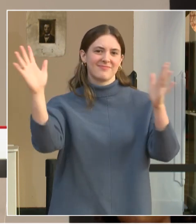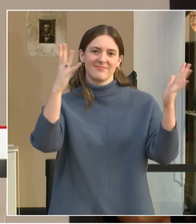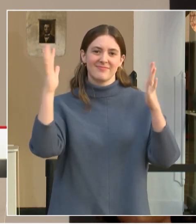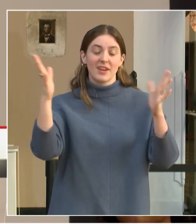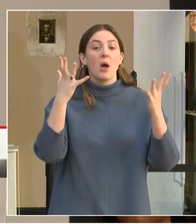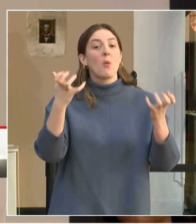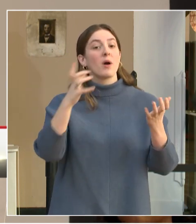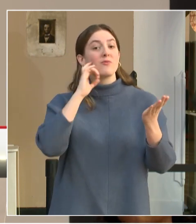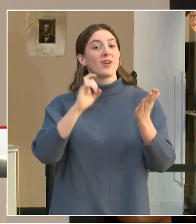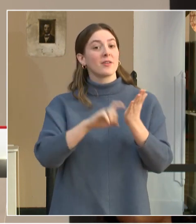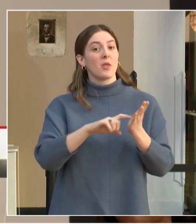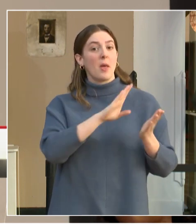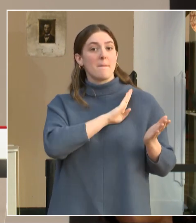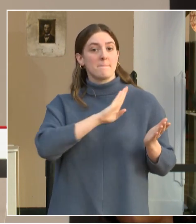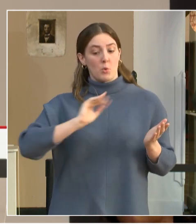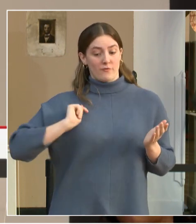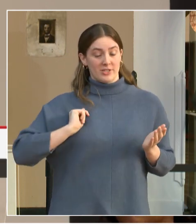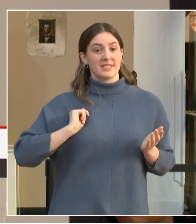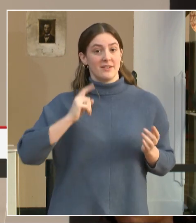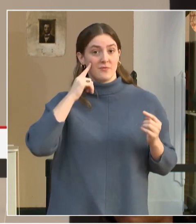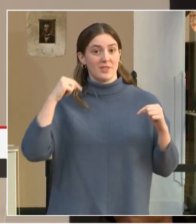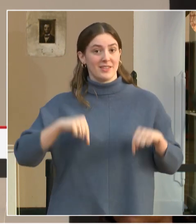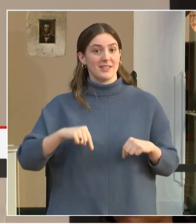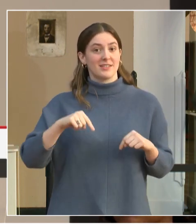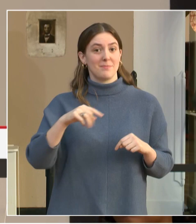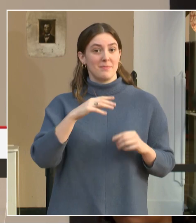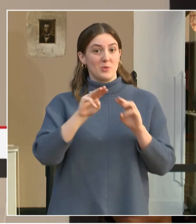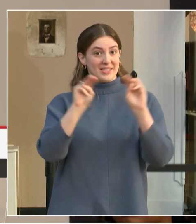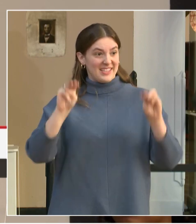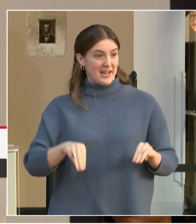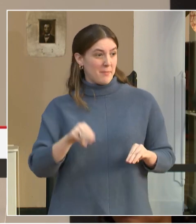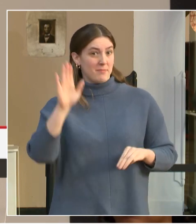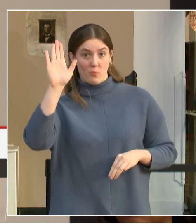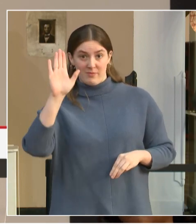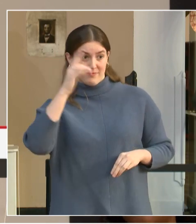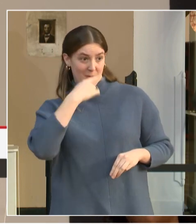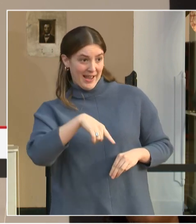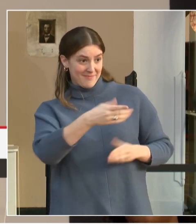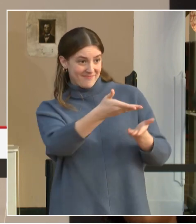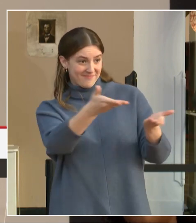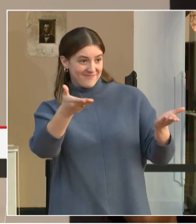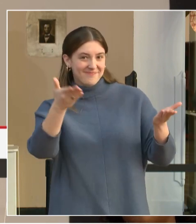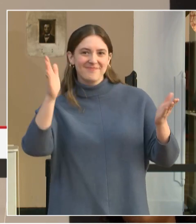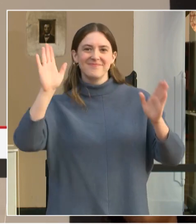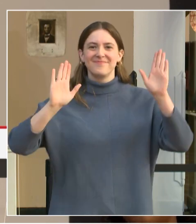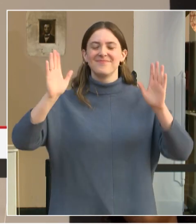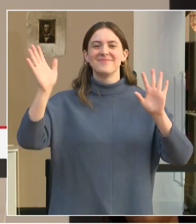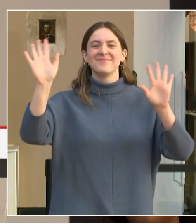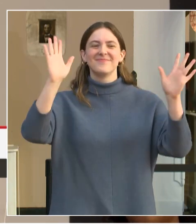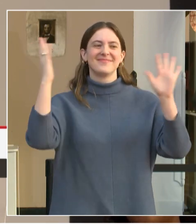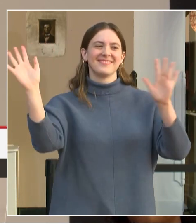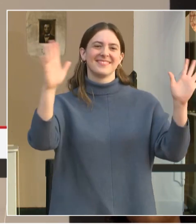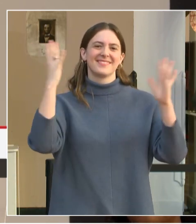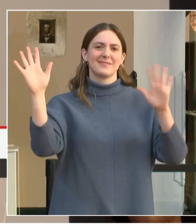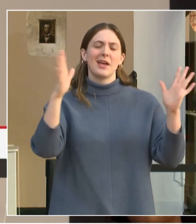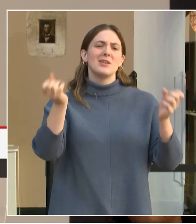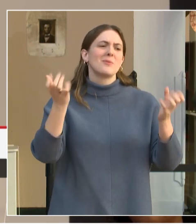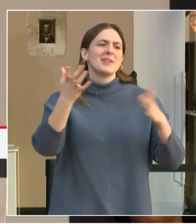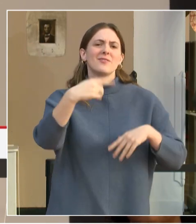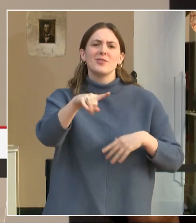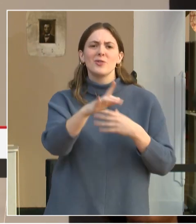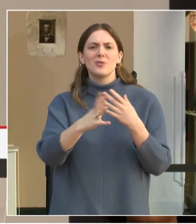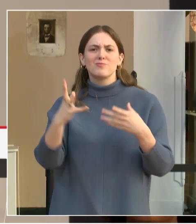of Trustees of the Building Museum. Many of them are here. Give a wave, please. All of you who have contributed so much to the opening of this exhibit and the success of this